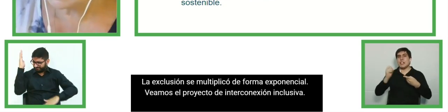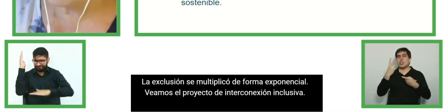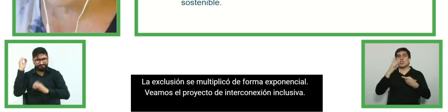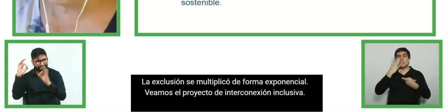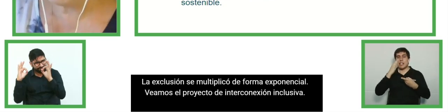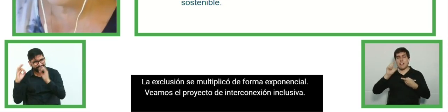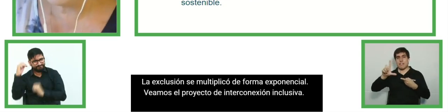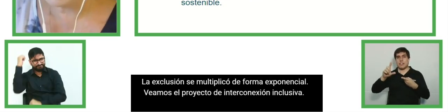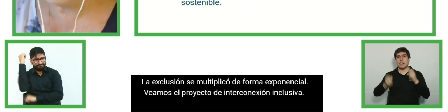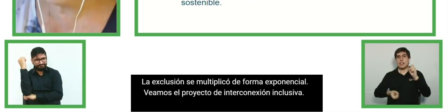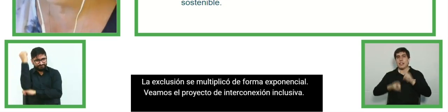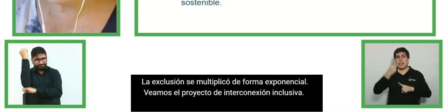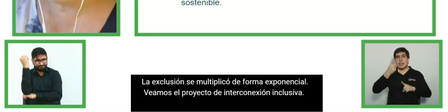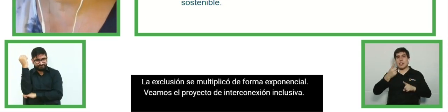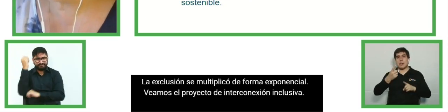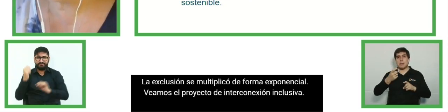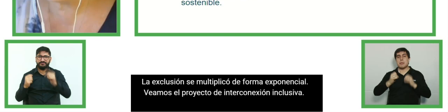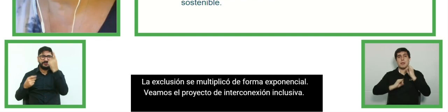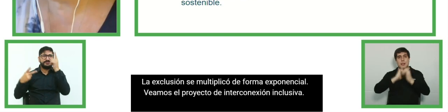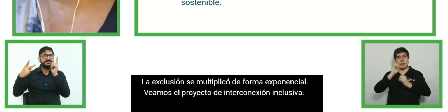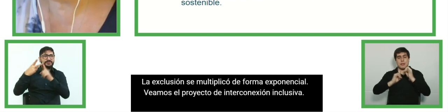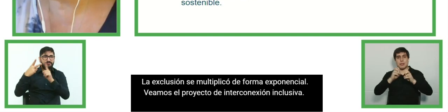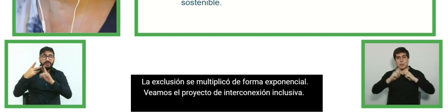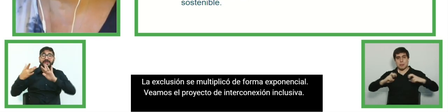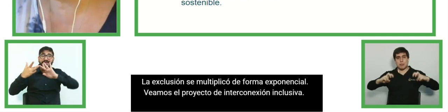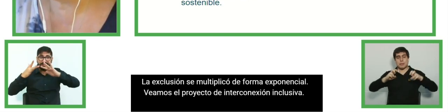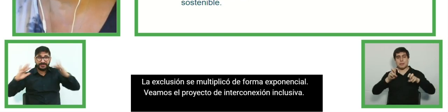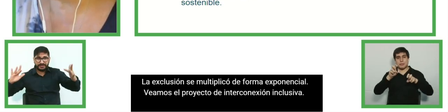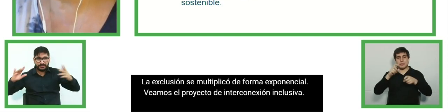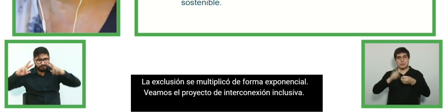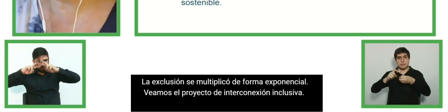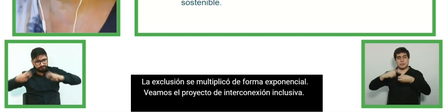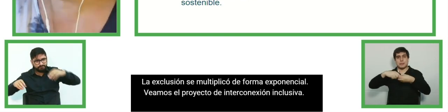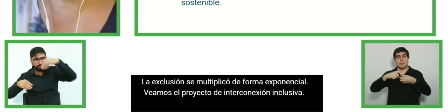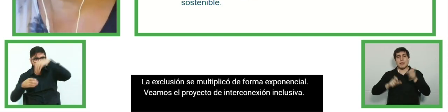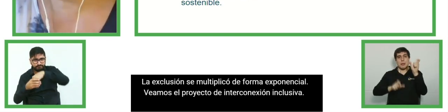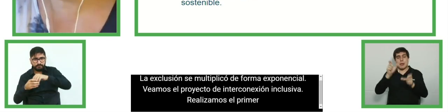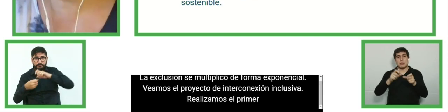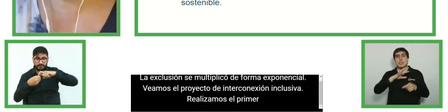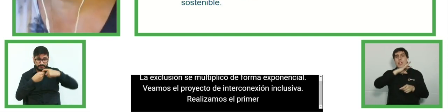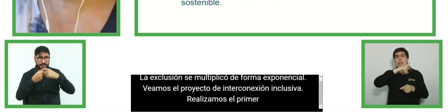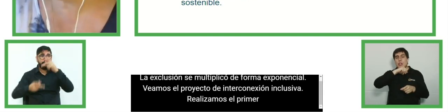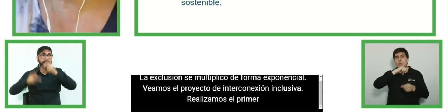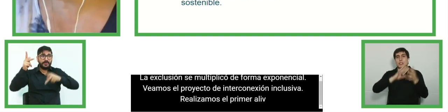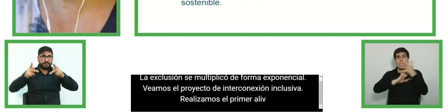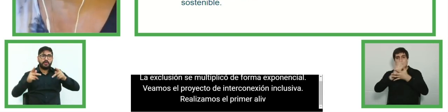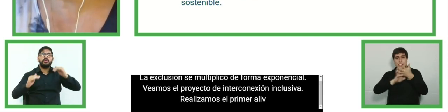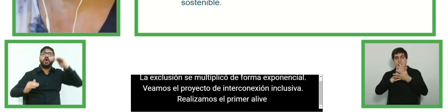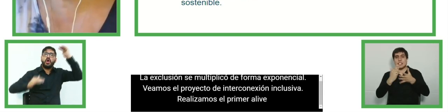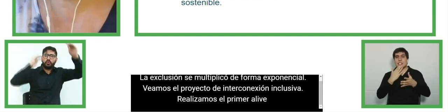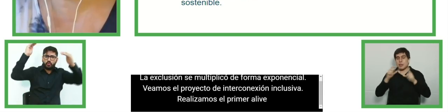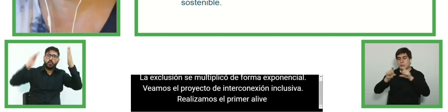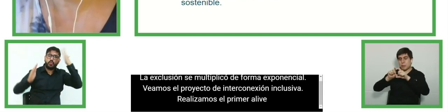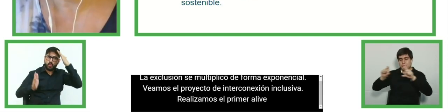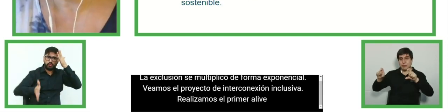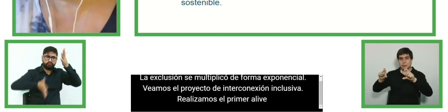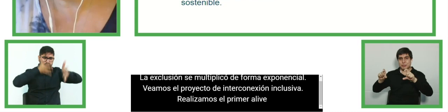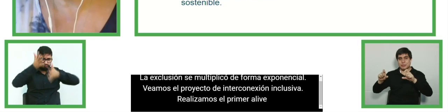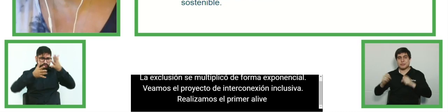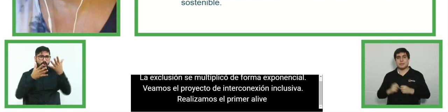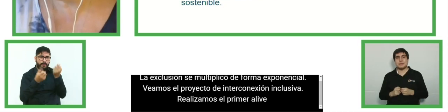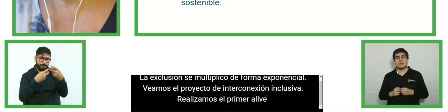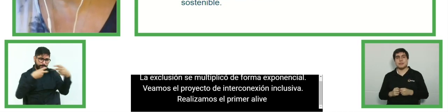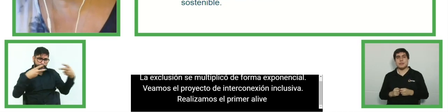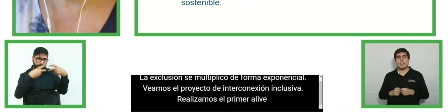April 2nd, we started the first online information for sign language audio description.